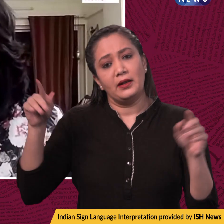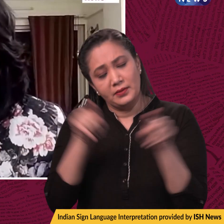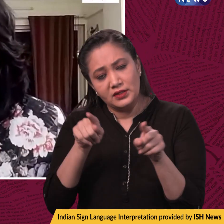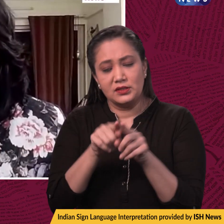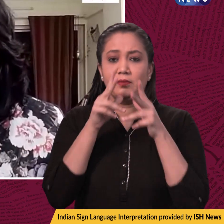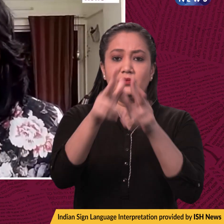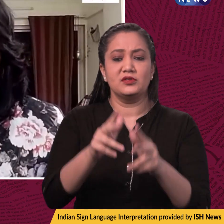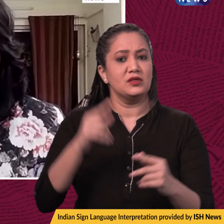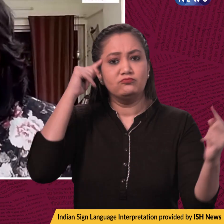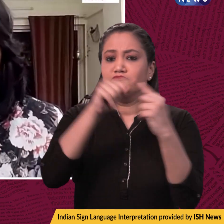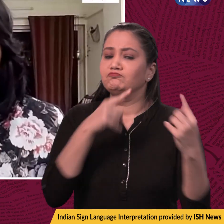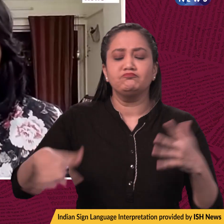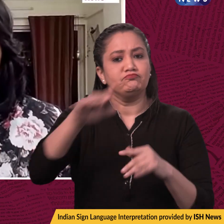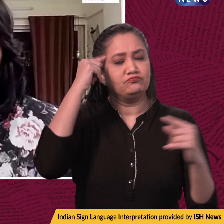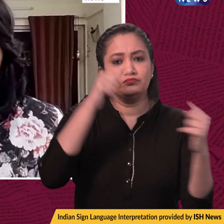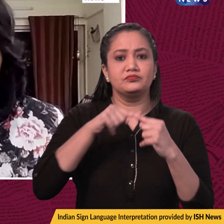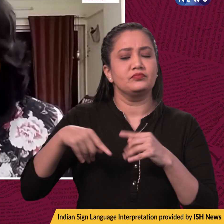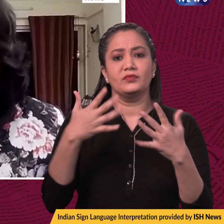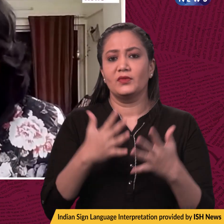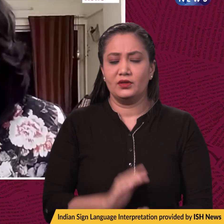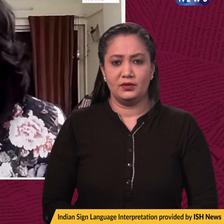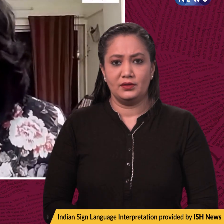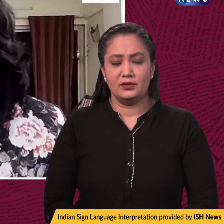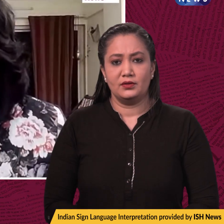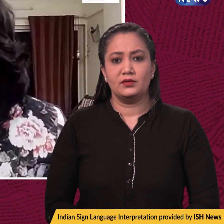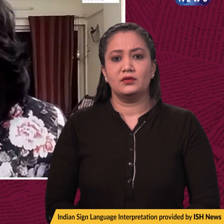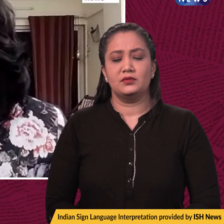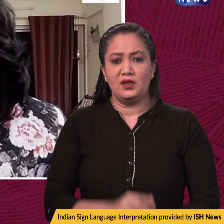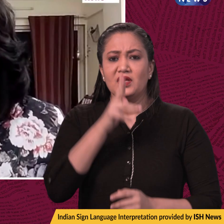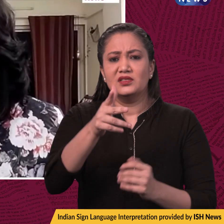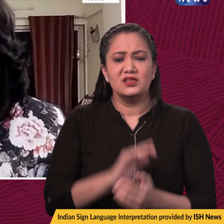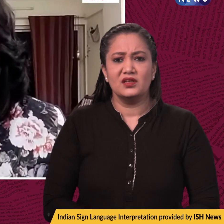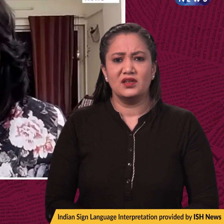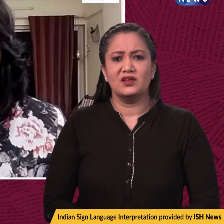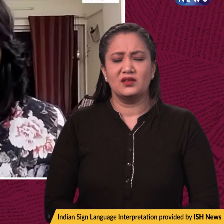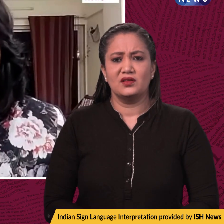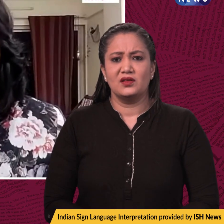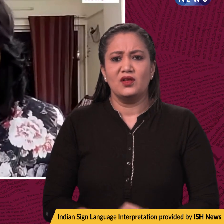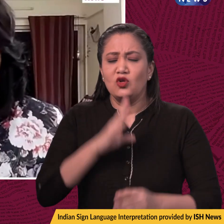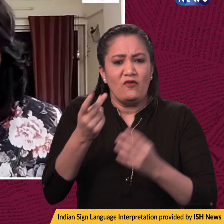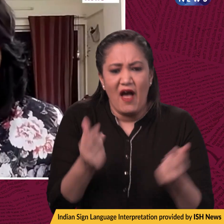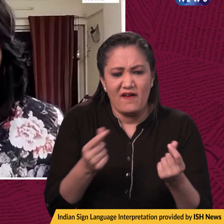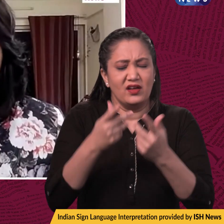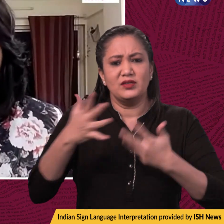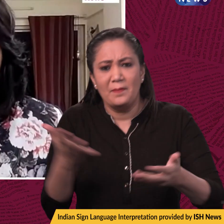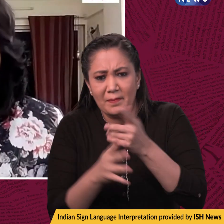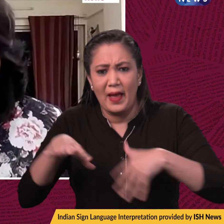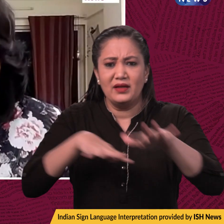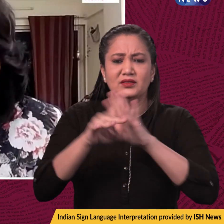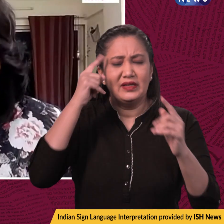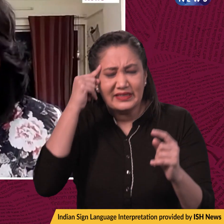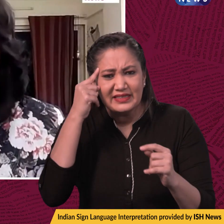parliament, against the introduction of the bill. And they've said that this was being done in a hurry without